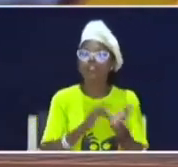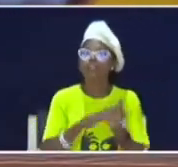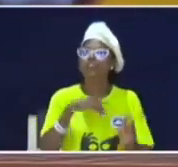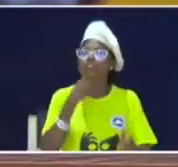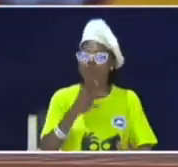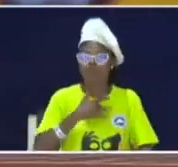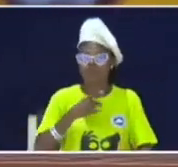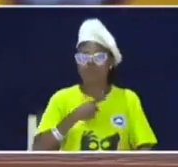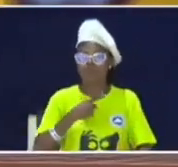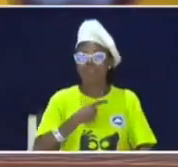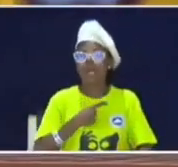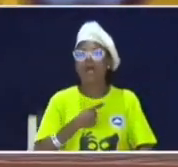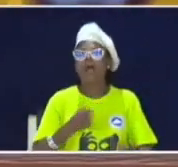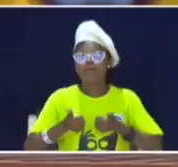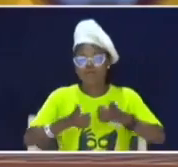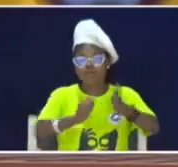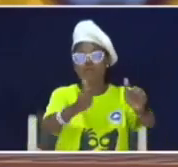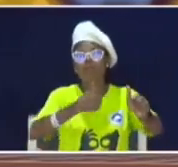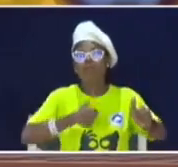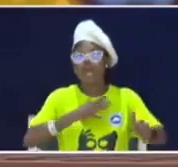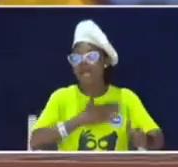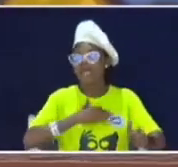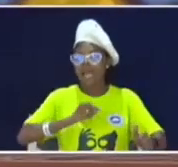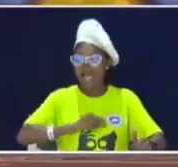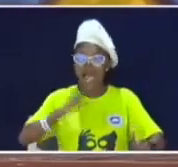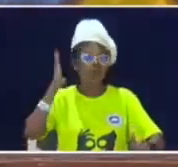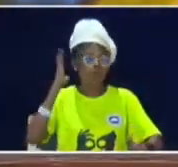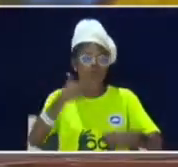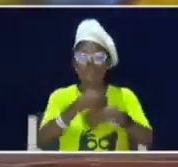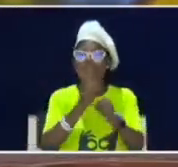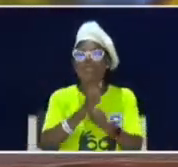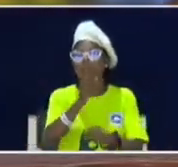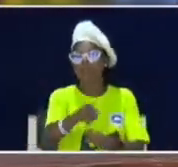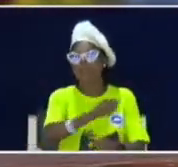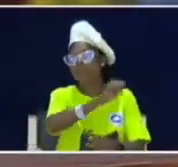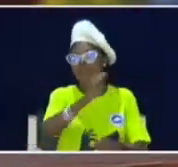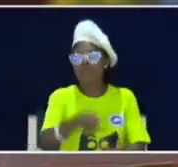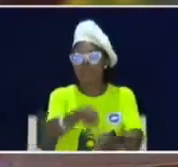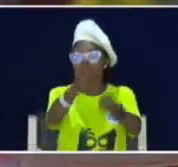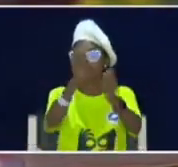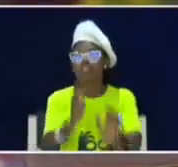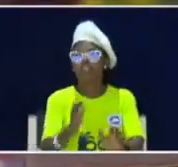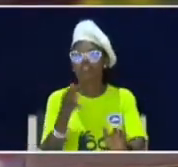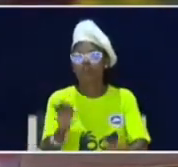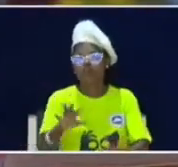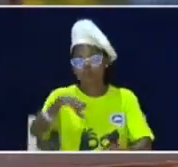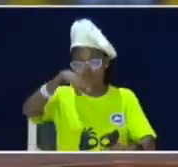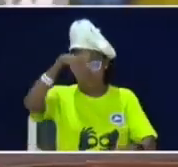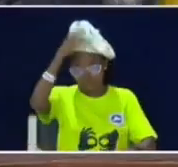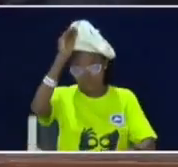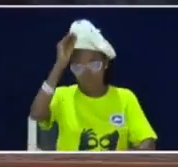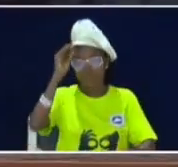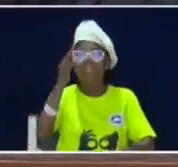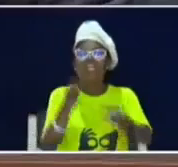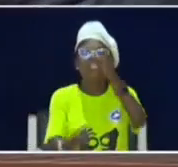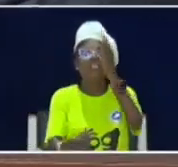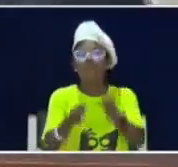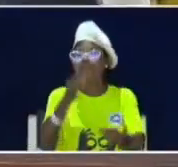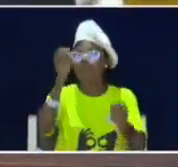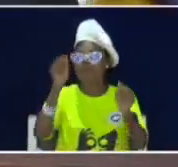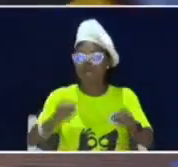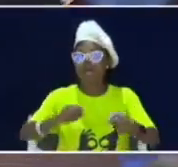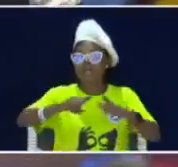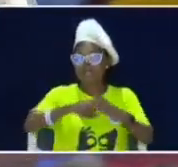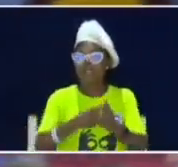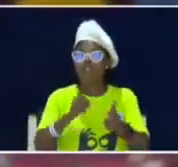and I will make you fishers of men. The making process starts from the point you begin to follow Jesus. If you can begin to